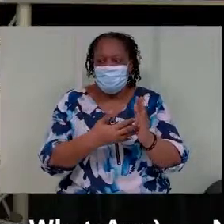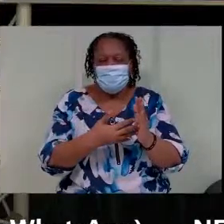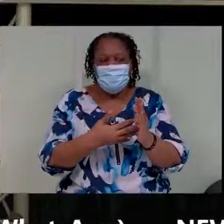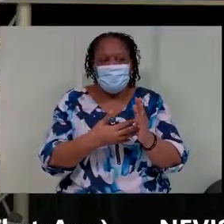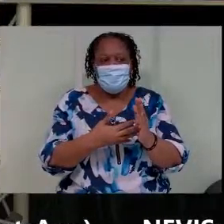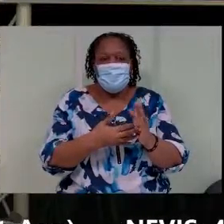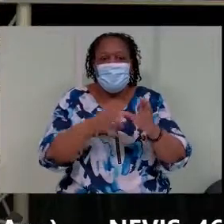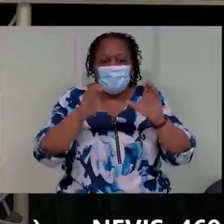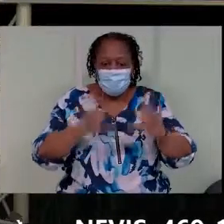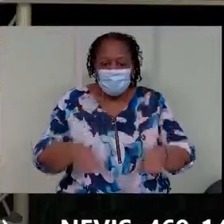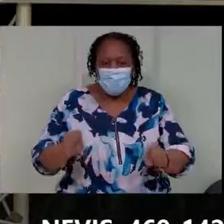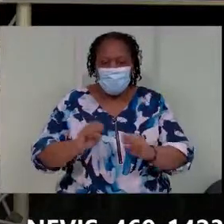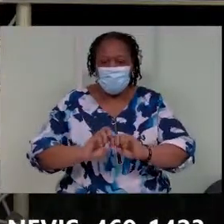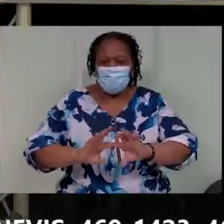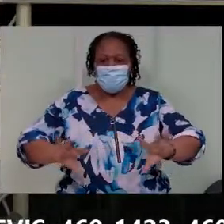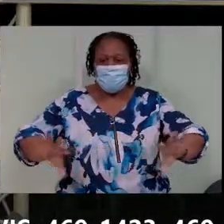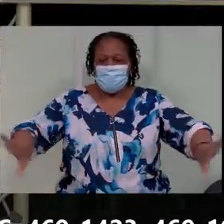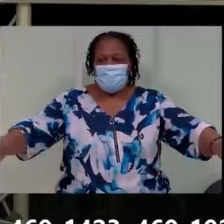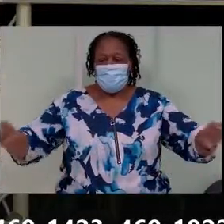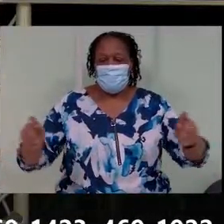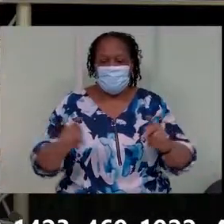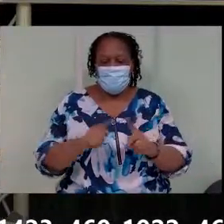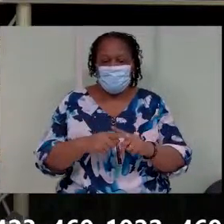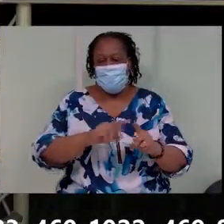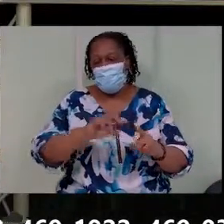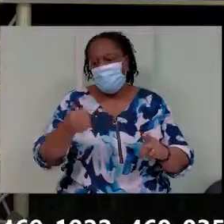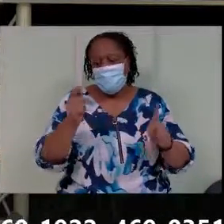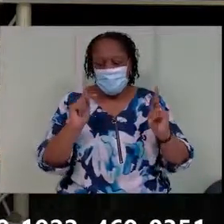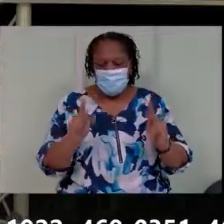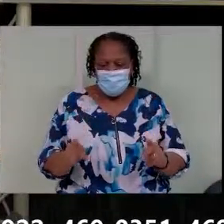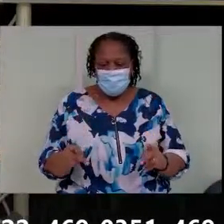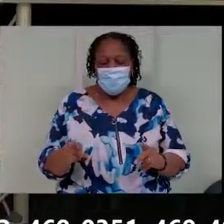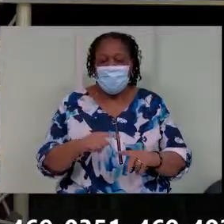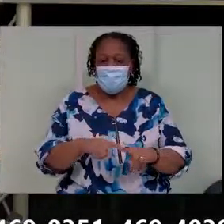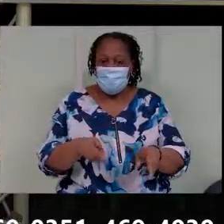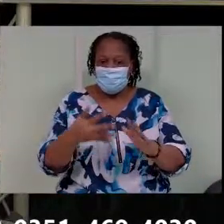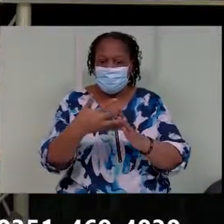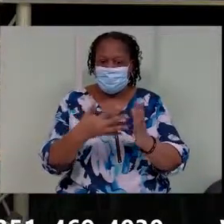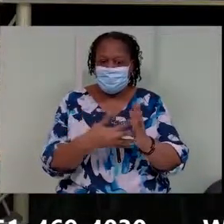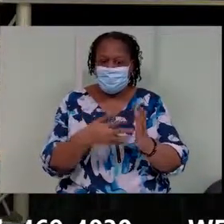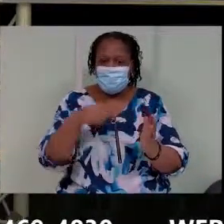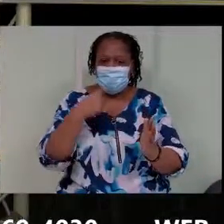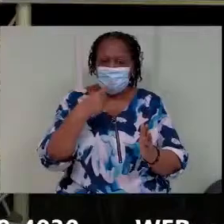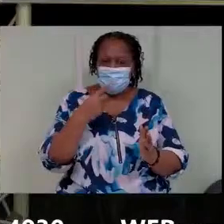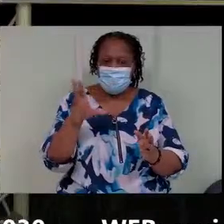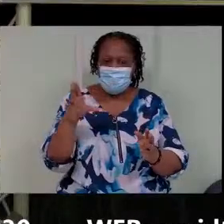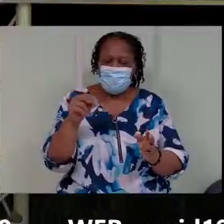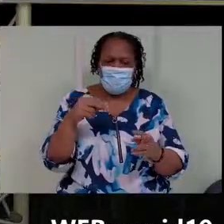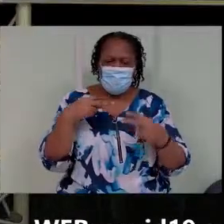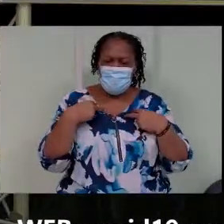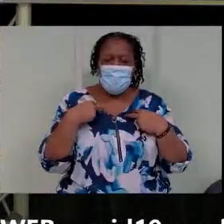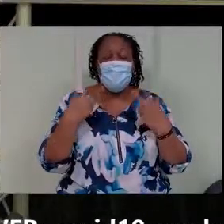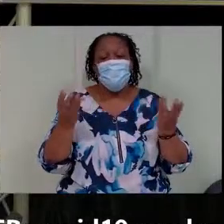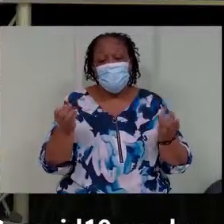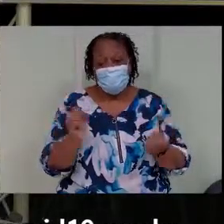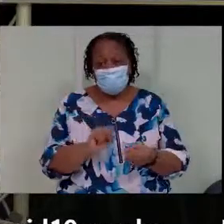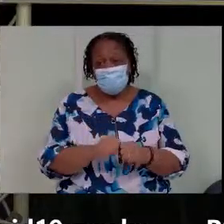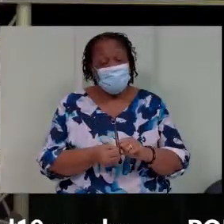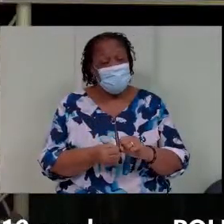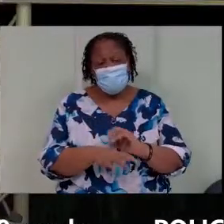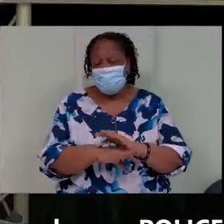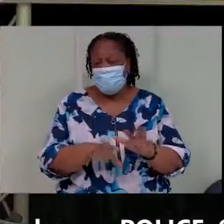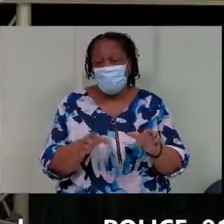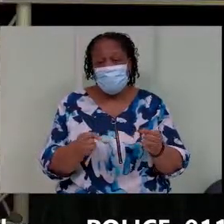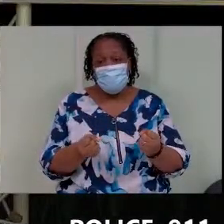virus while they're infected and test negative, although they are infected. We also know too that there's